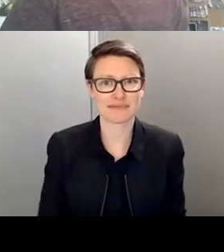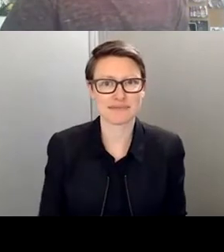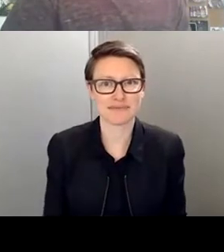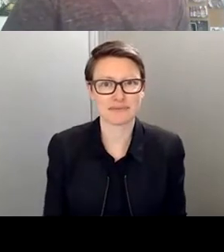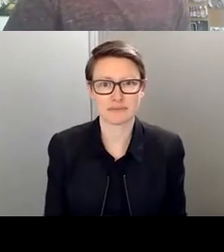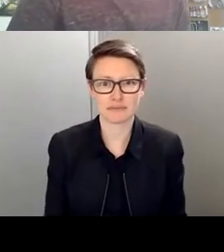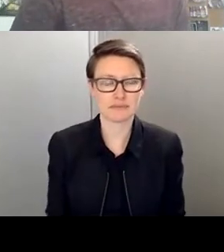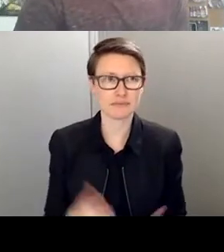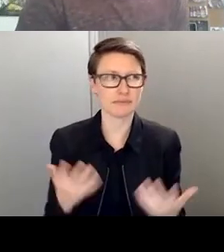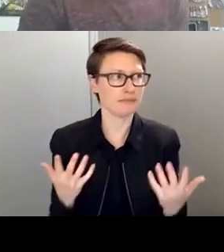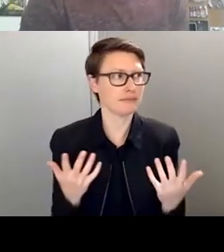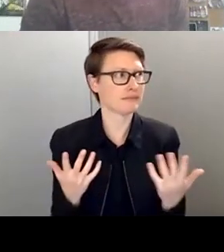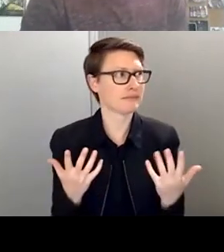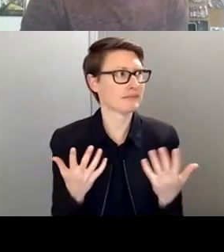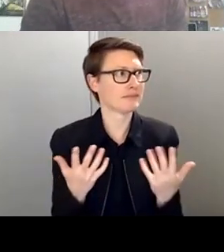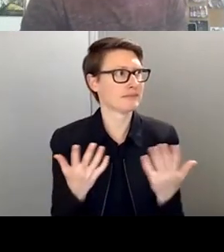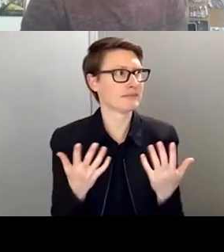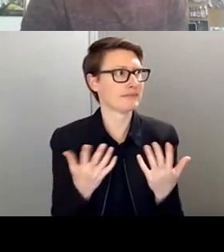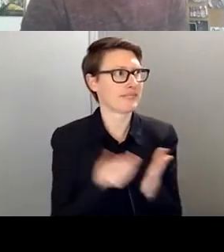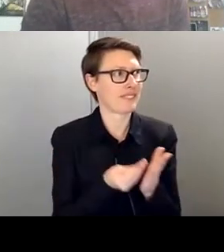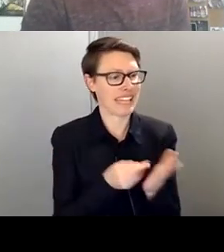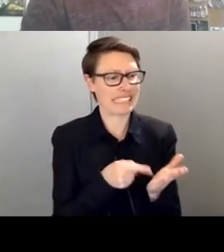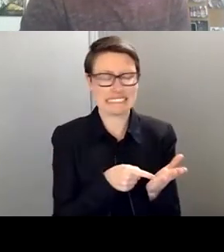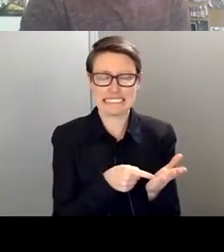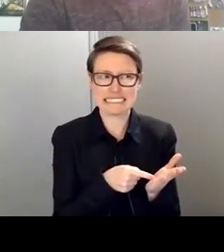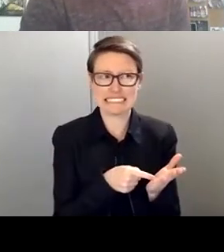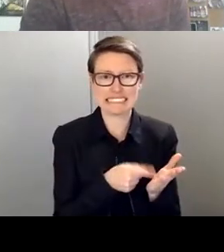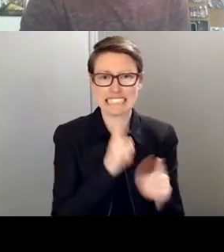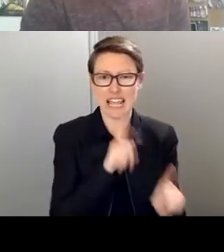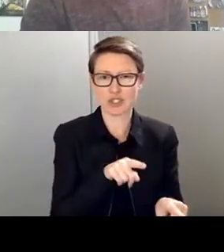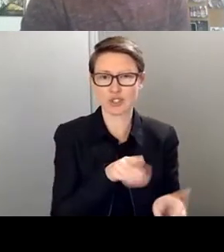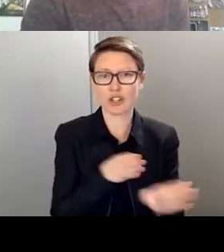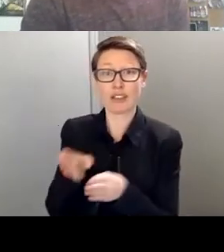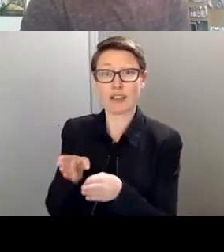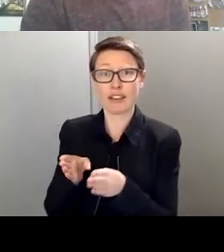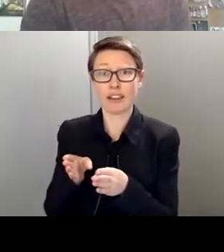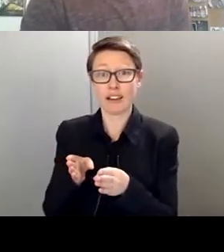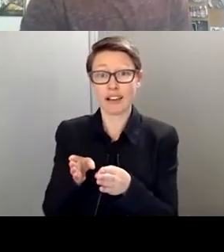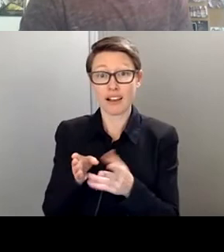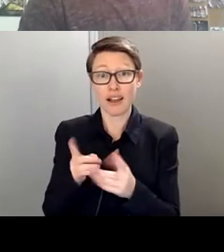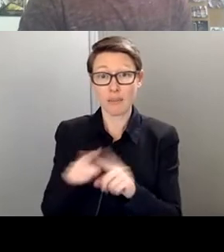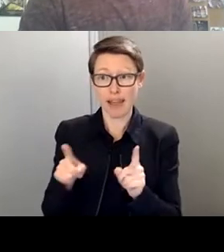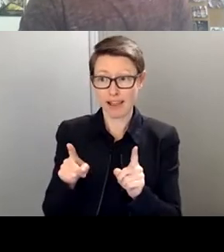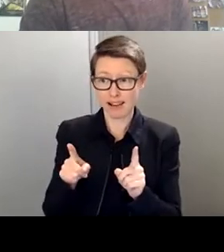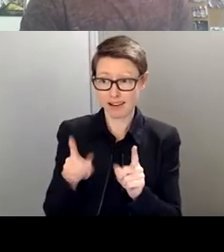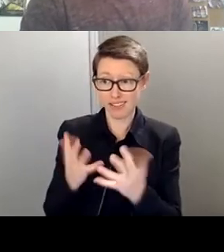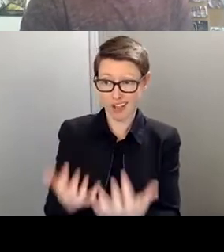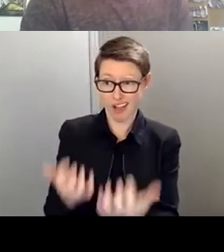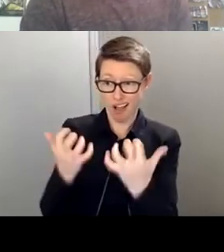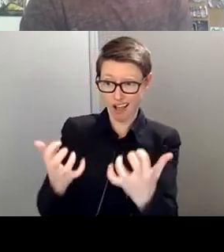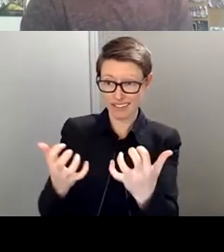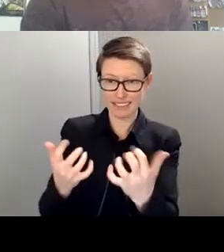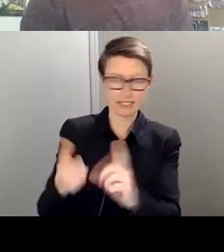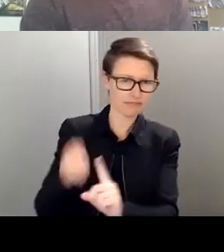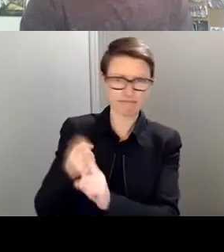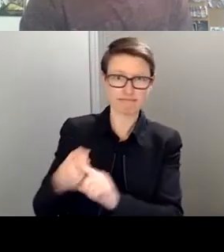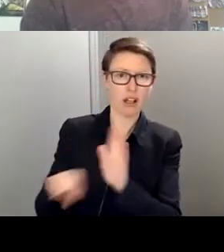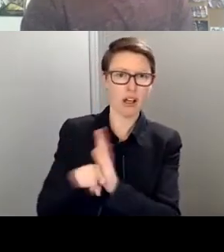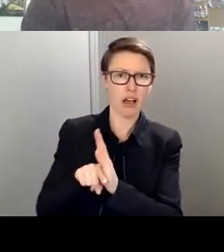I don't know if I can answer the monetary one, but I can certainly talk about the cost to the audience. When we are not putting